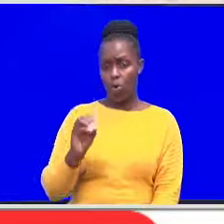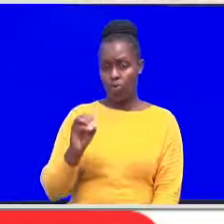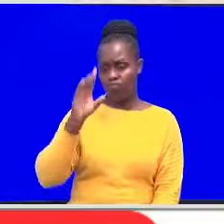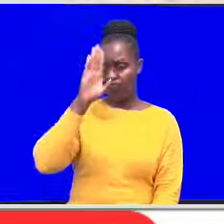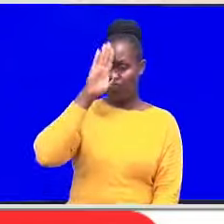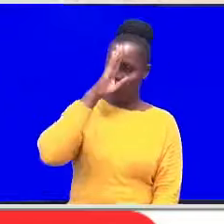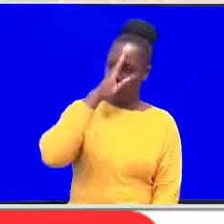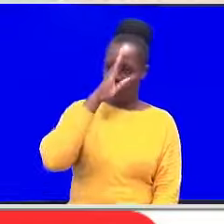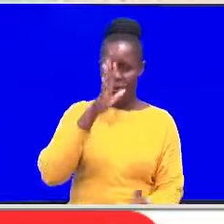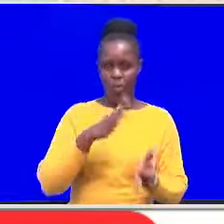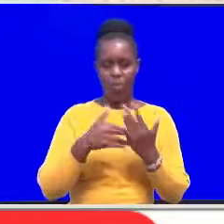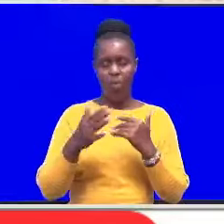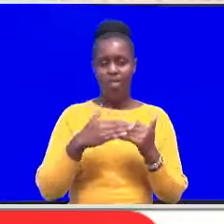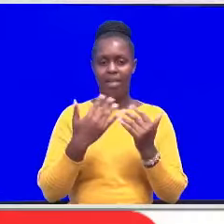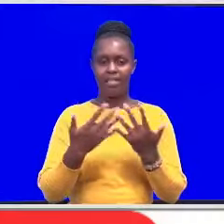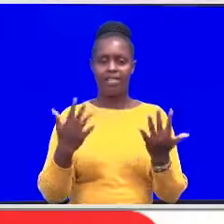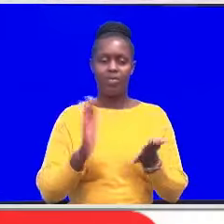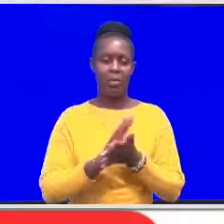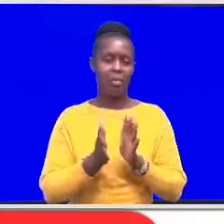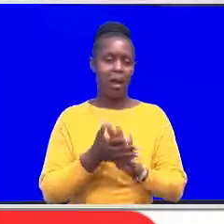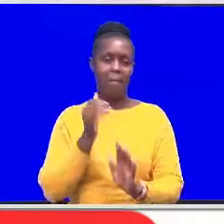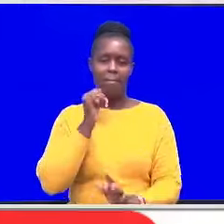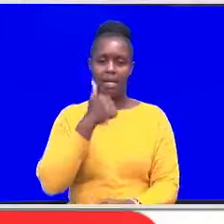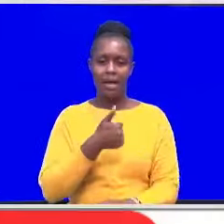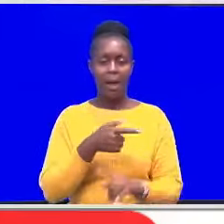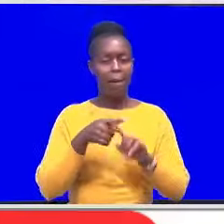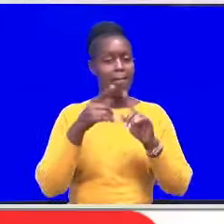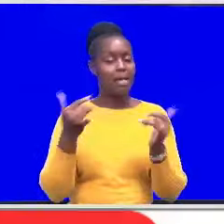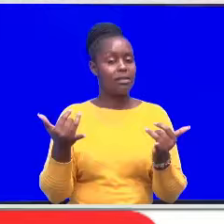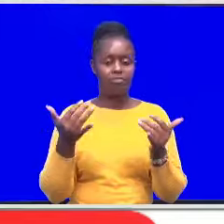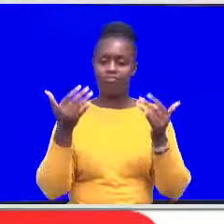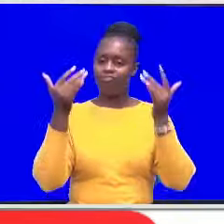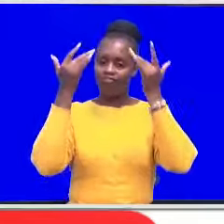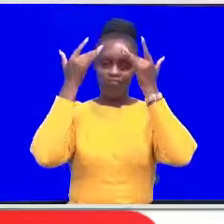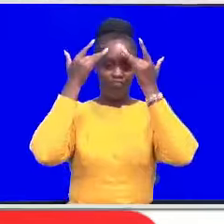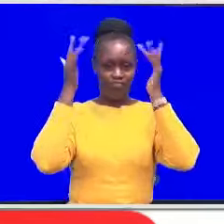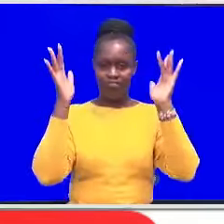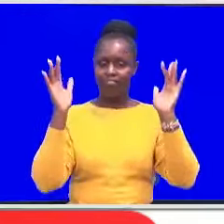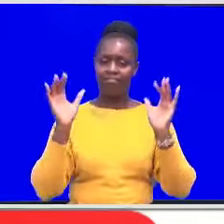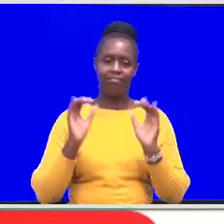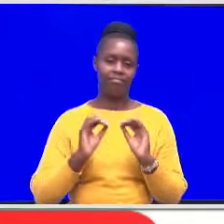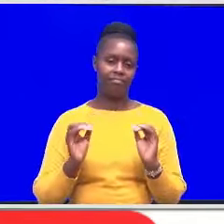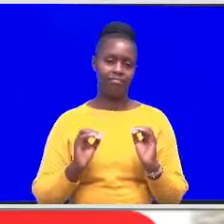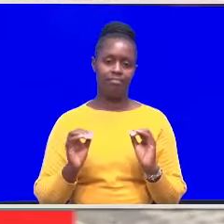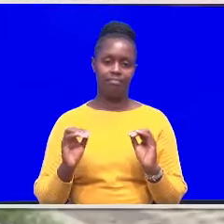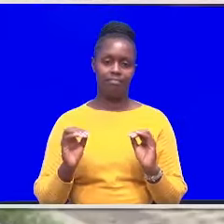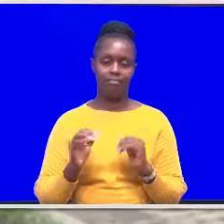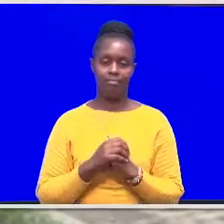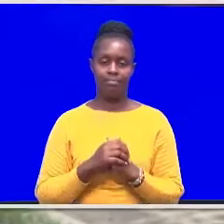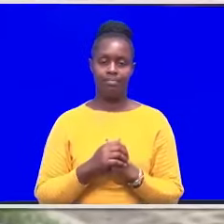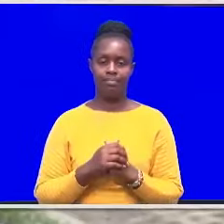better along the way. But when? No one knows. Reporting for TV